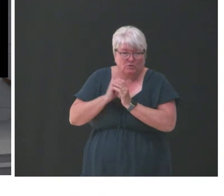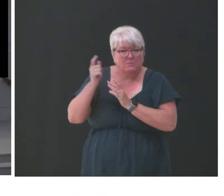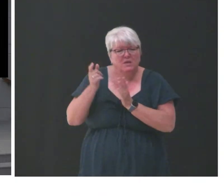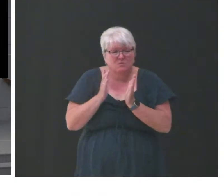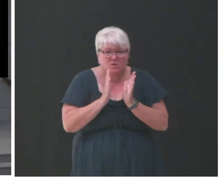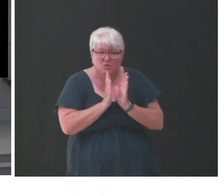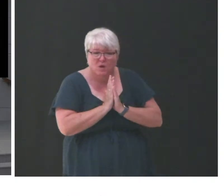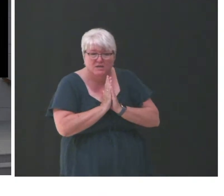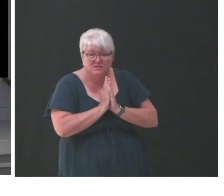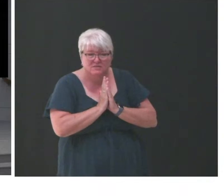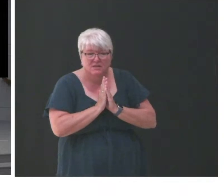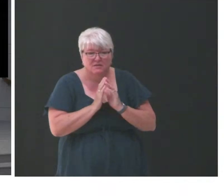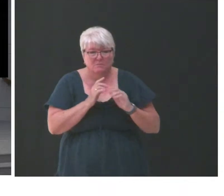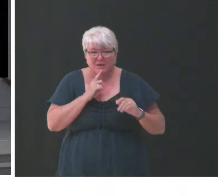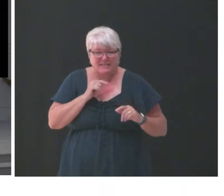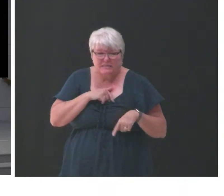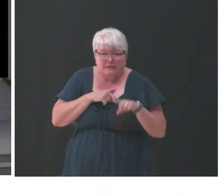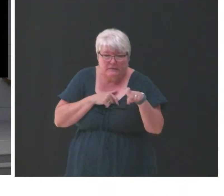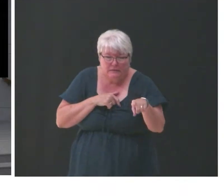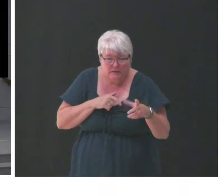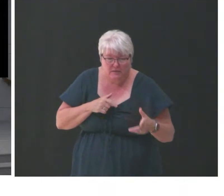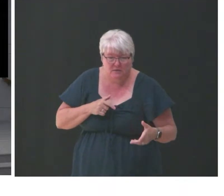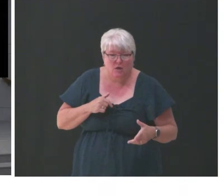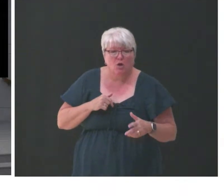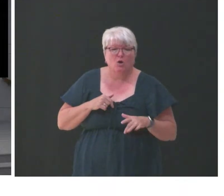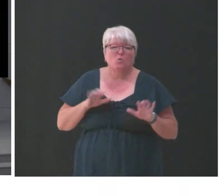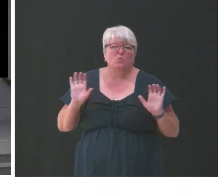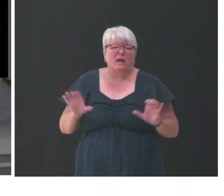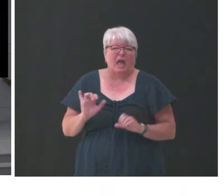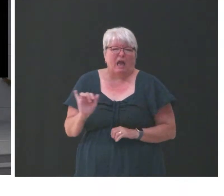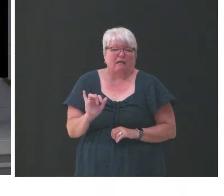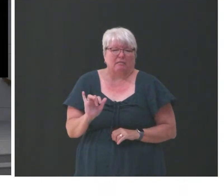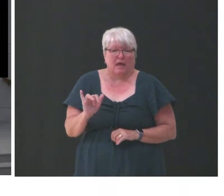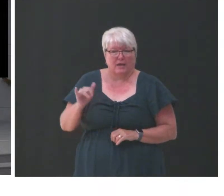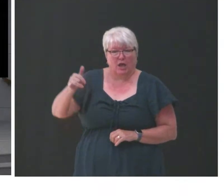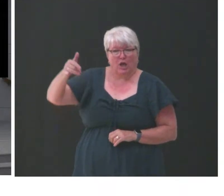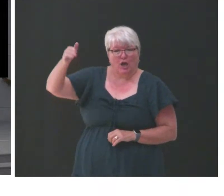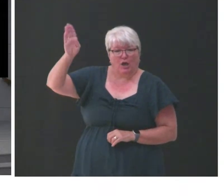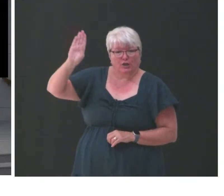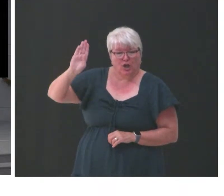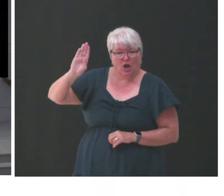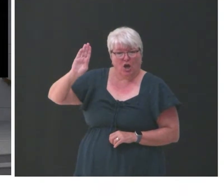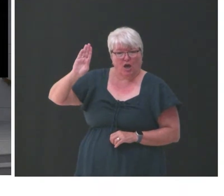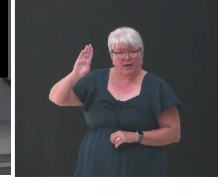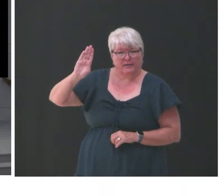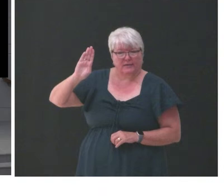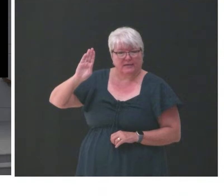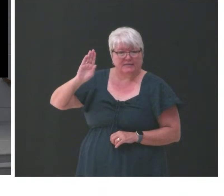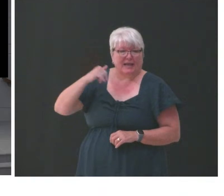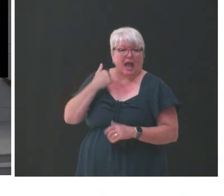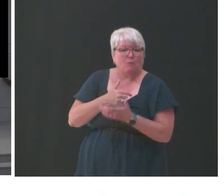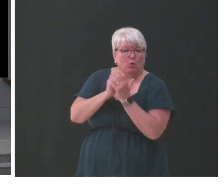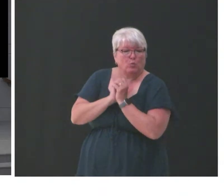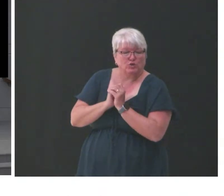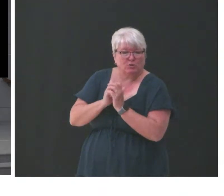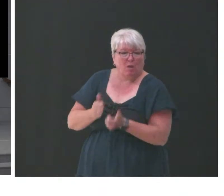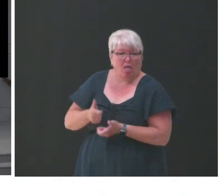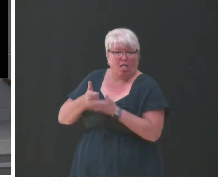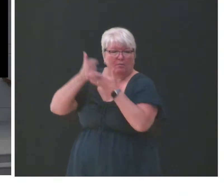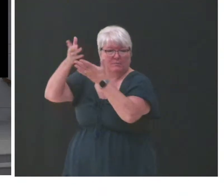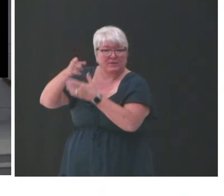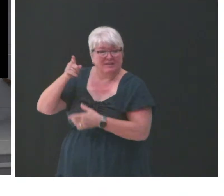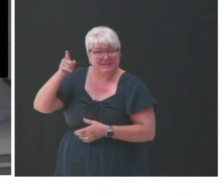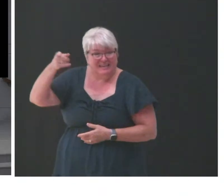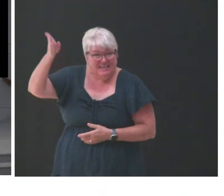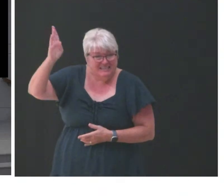We act like God's powered up through our worship. We act like he's going to get some kind of ability he doesn't have. Listen, he's God if we worship him or